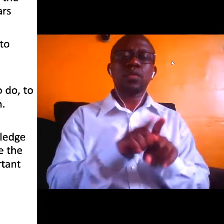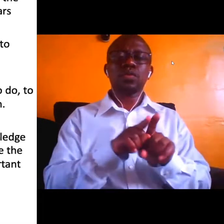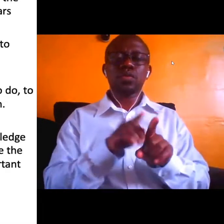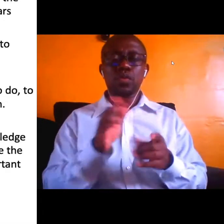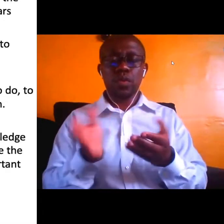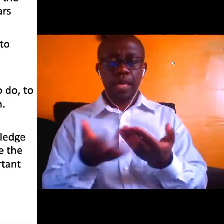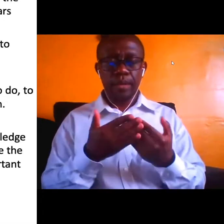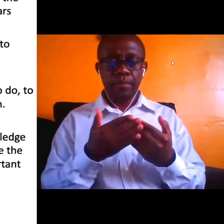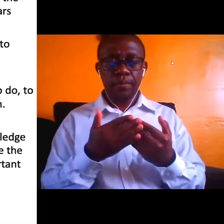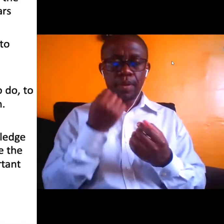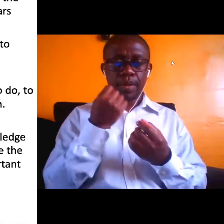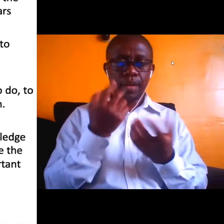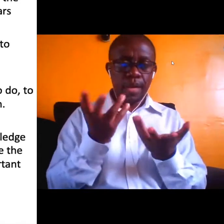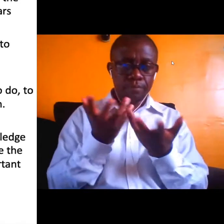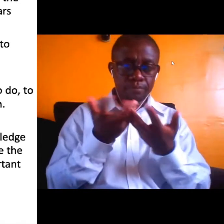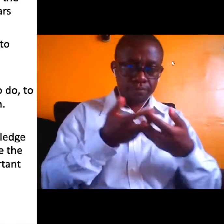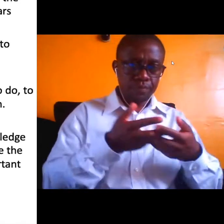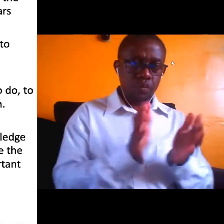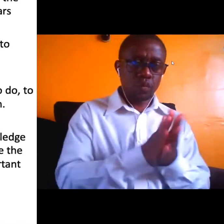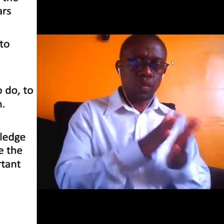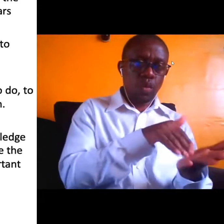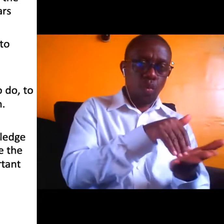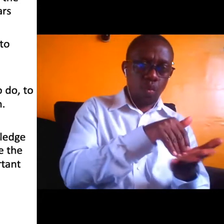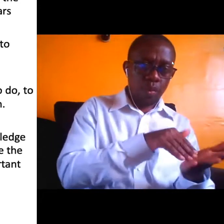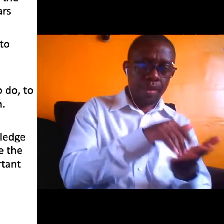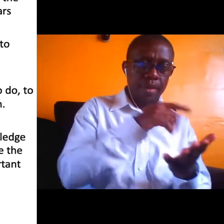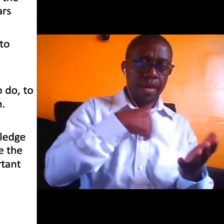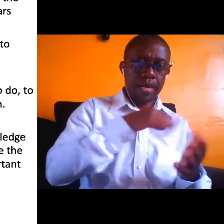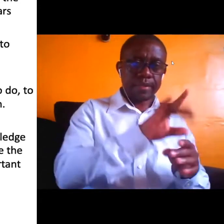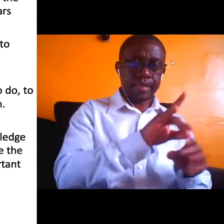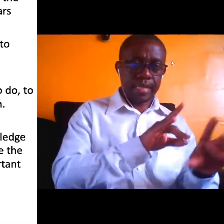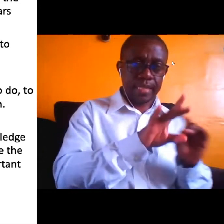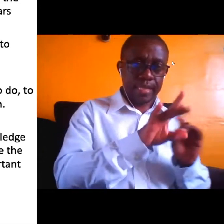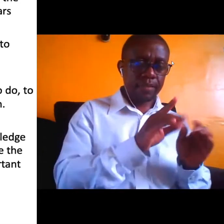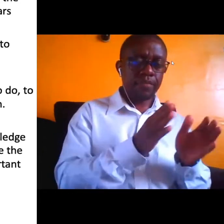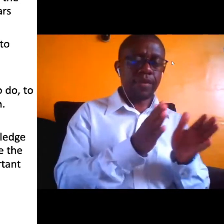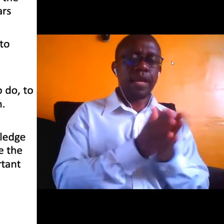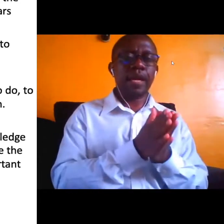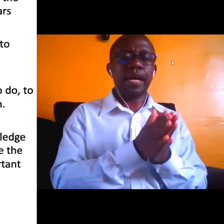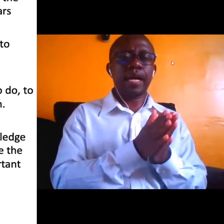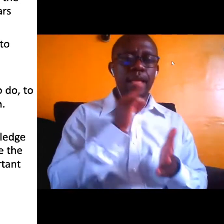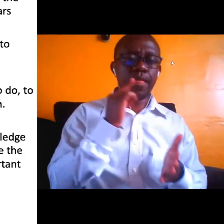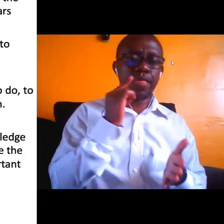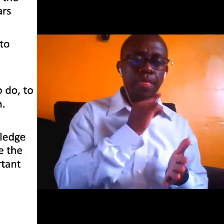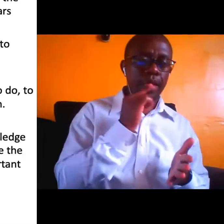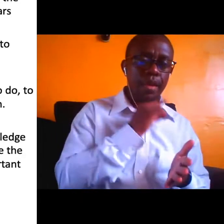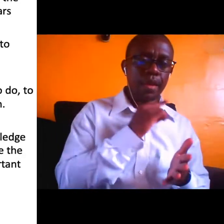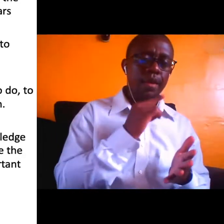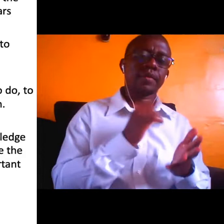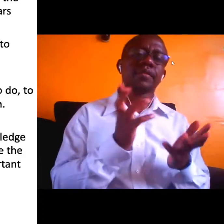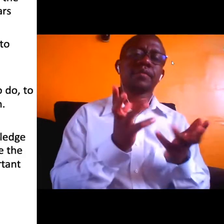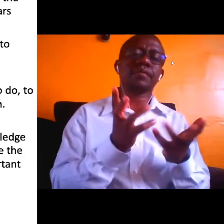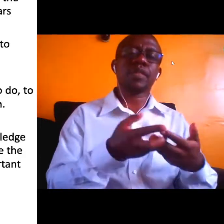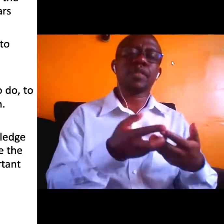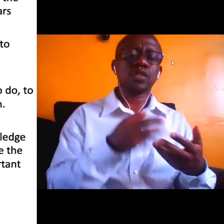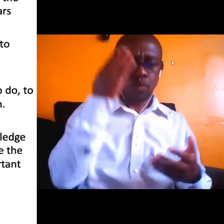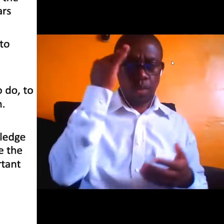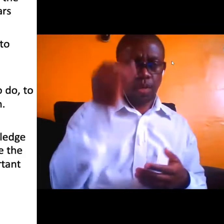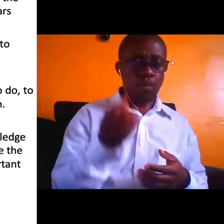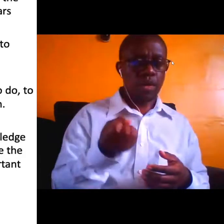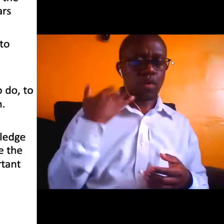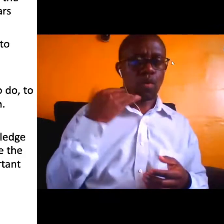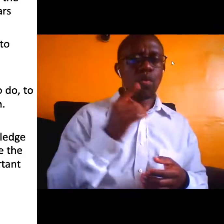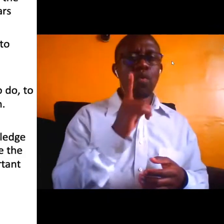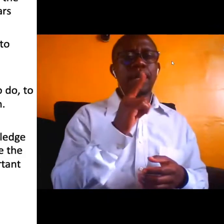have identified, and also that will be in response to the threat. Because one of the threats that Funding